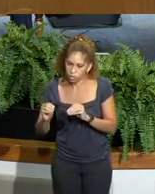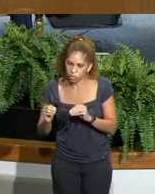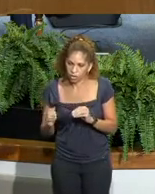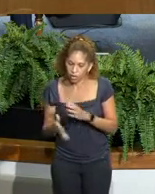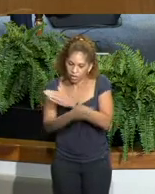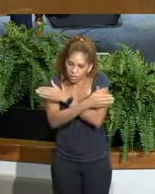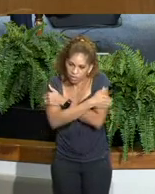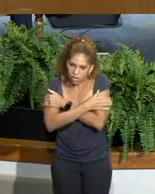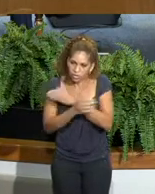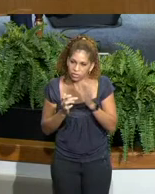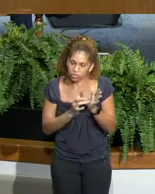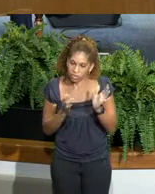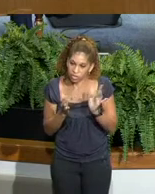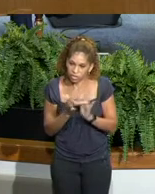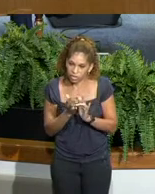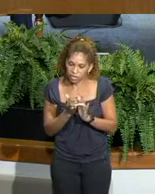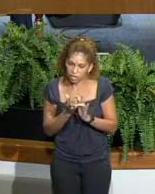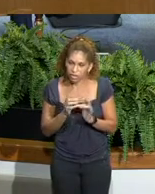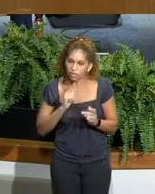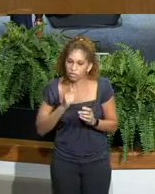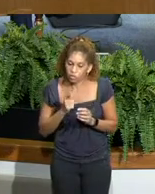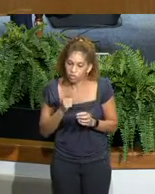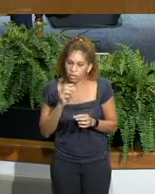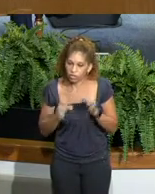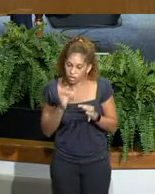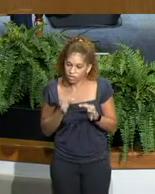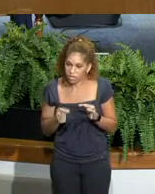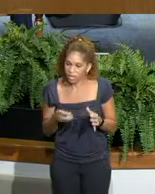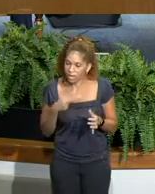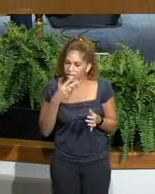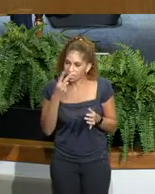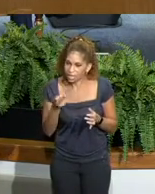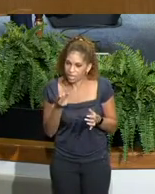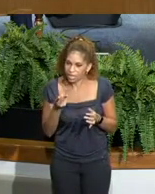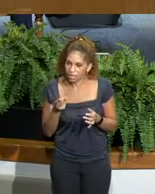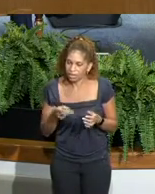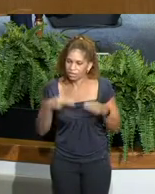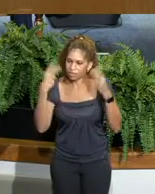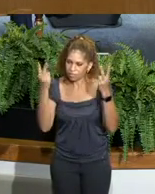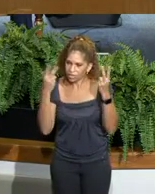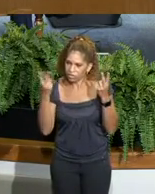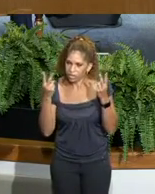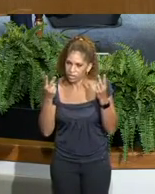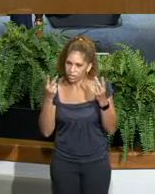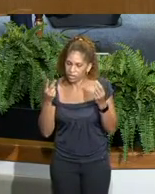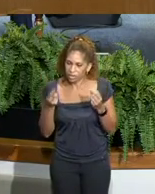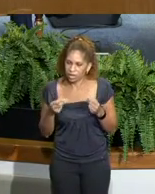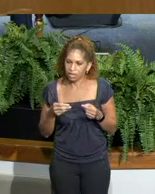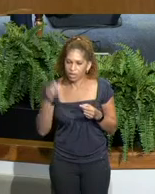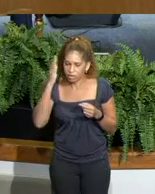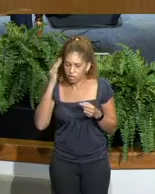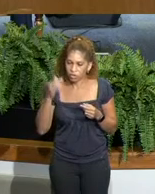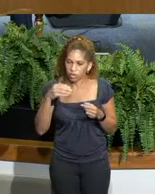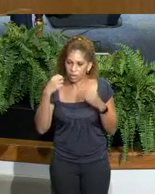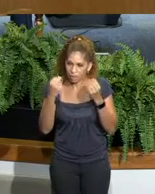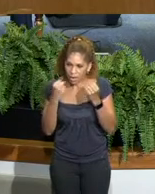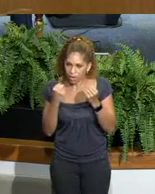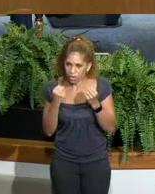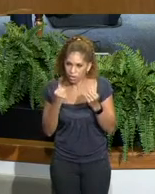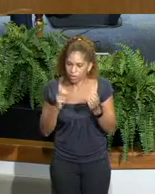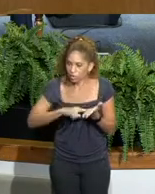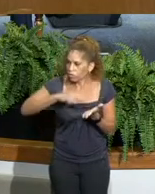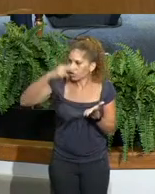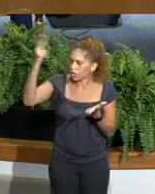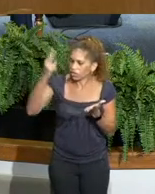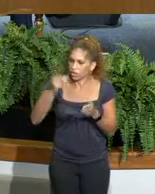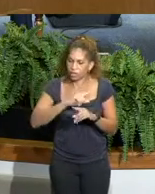revolutionary love and truth and justice, and they had seen some significant victories. They knew the power of the resurrection, but they